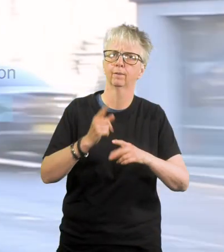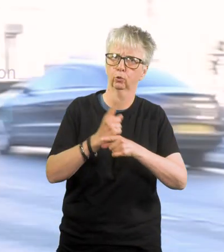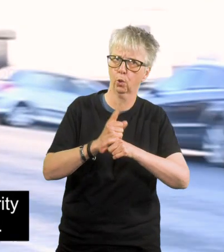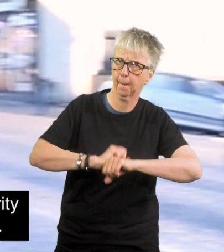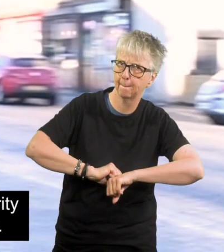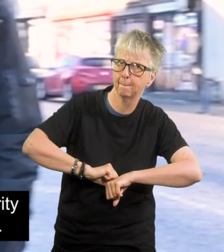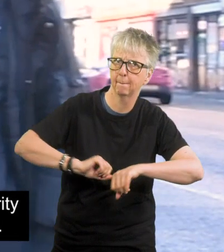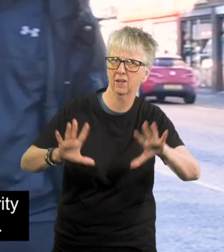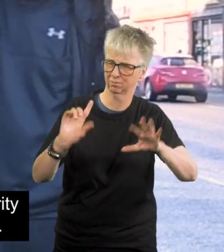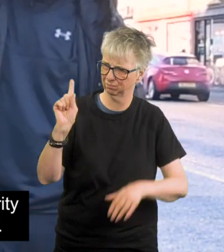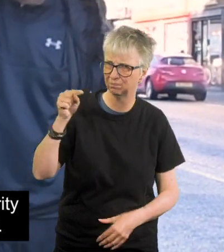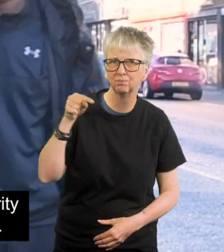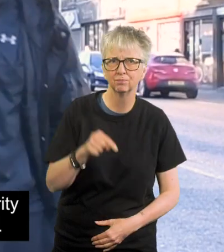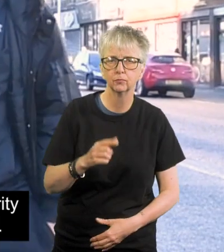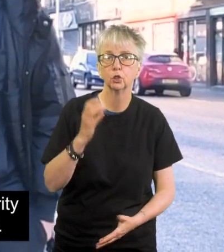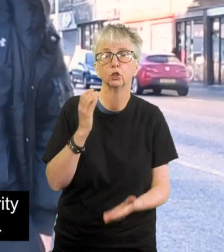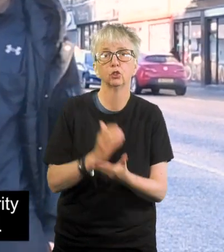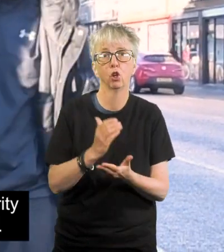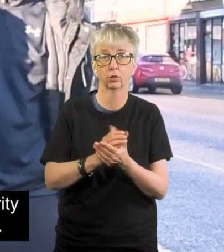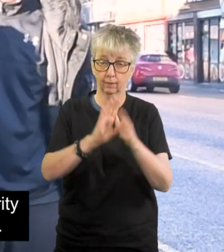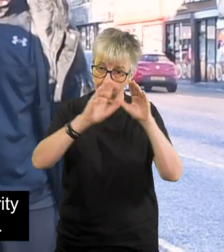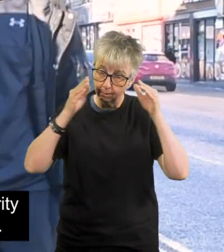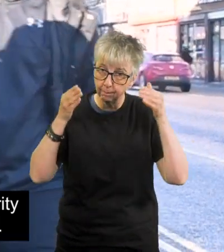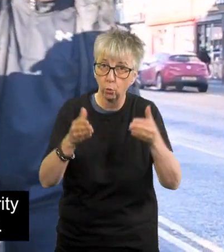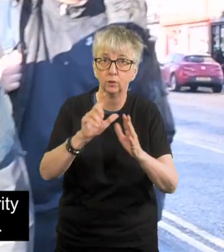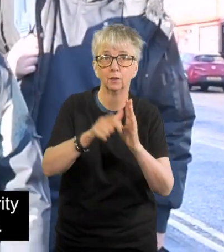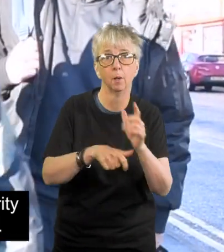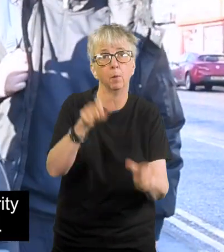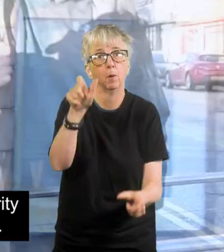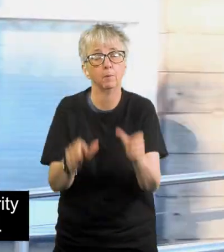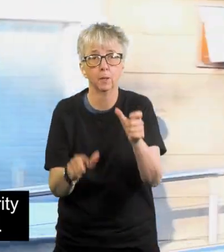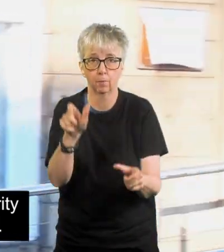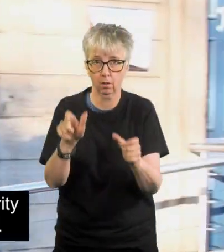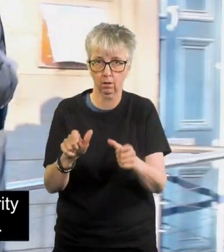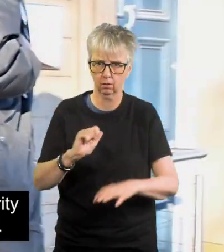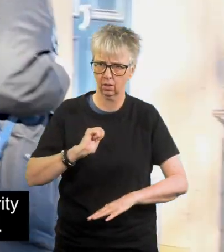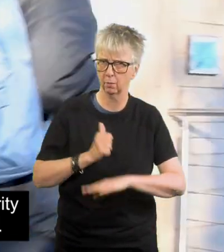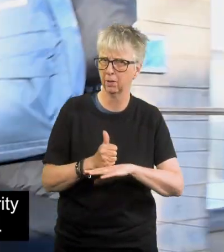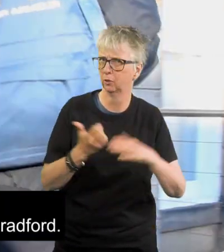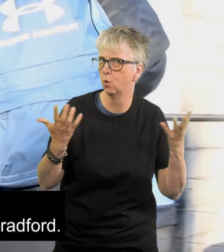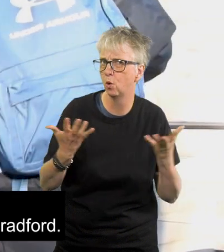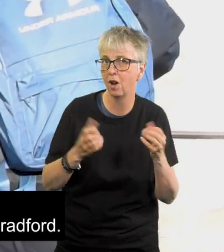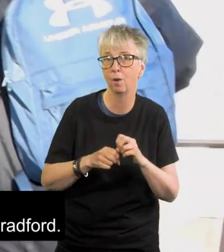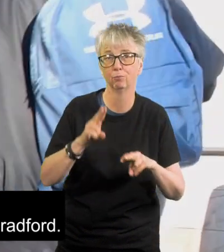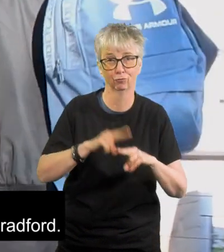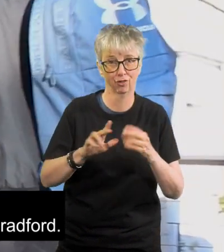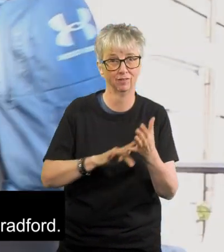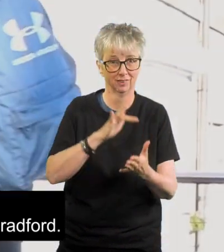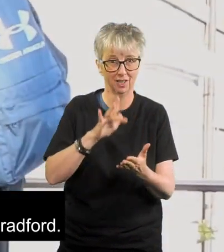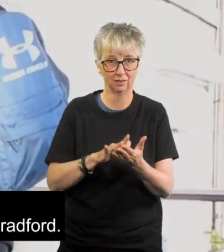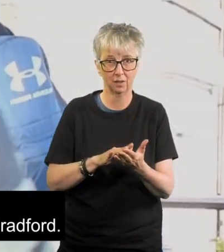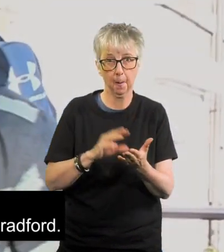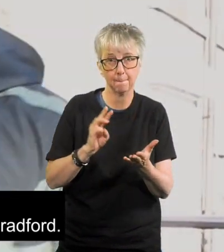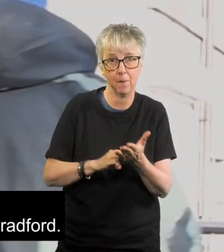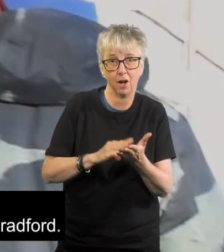BTM, Bradford Talking Media, are a charity that works with disabled people. We are based